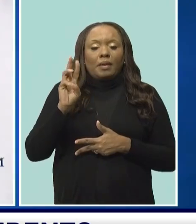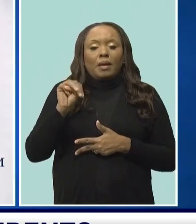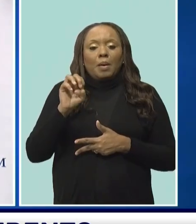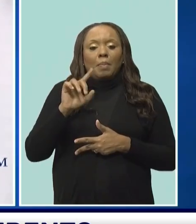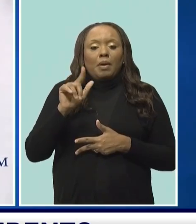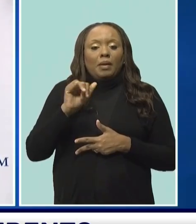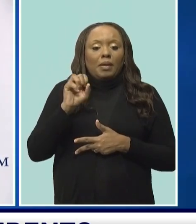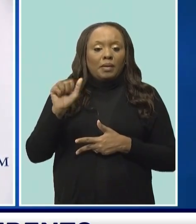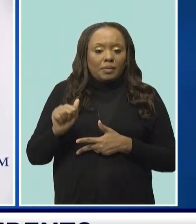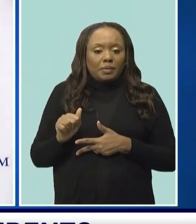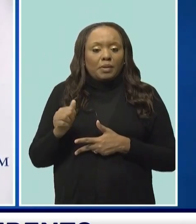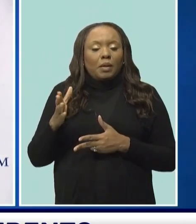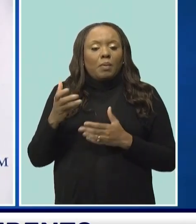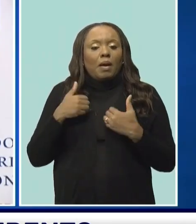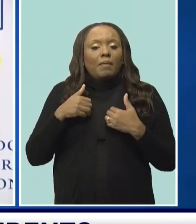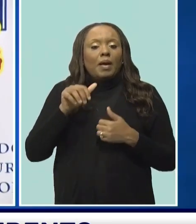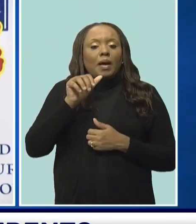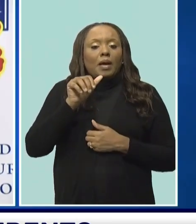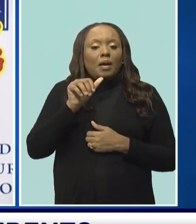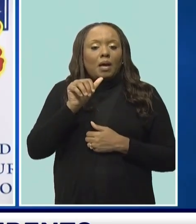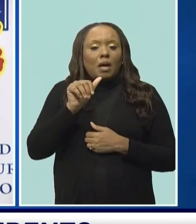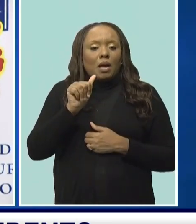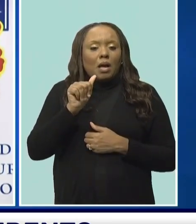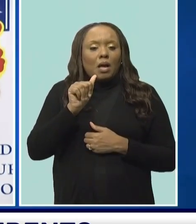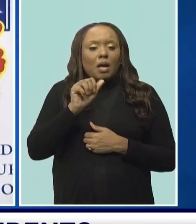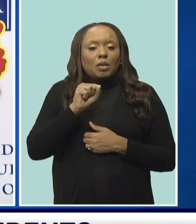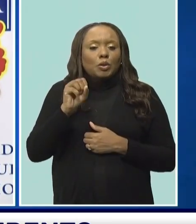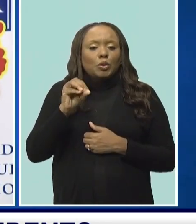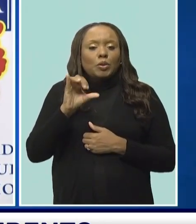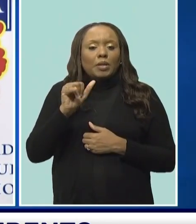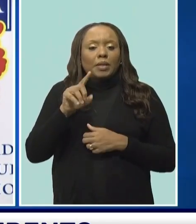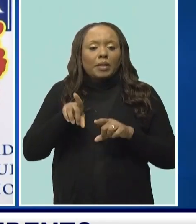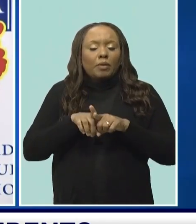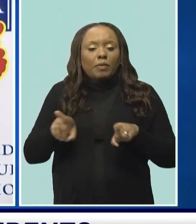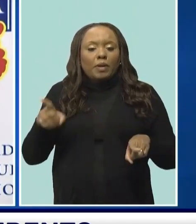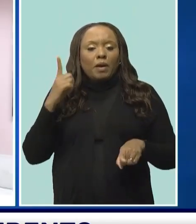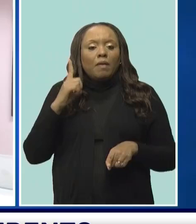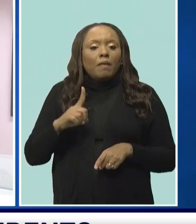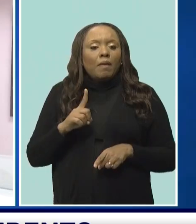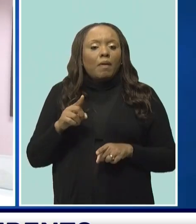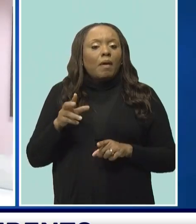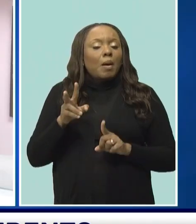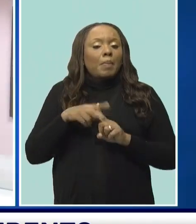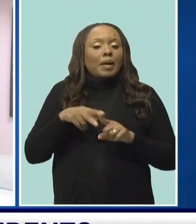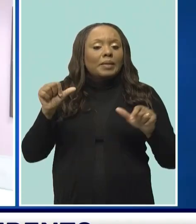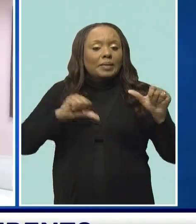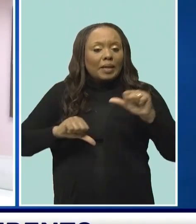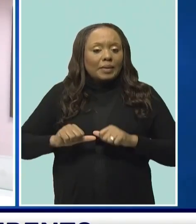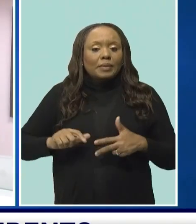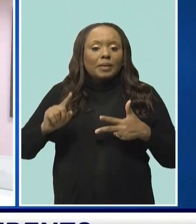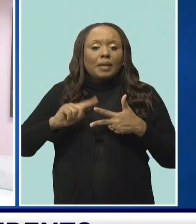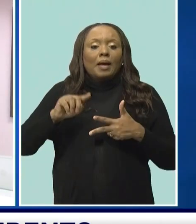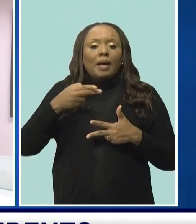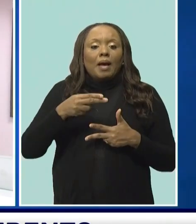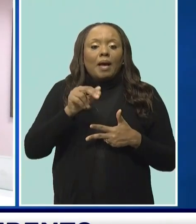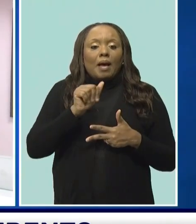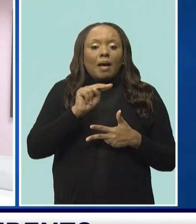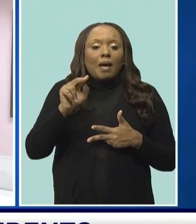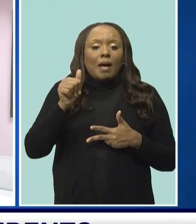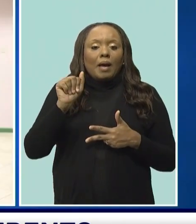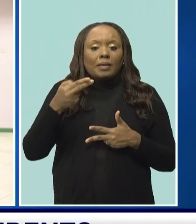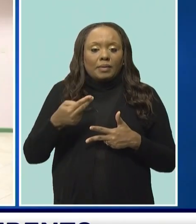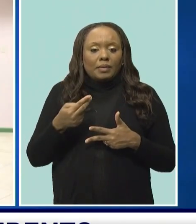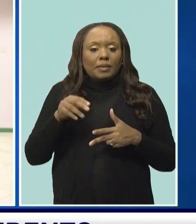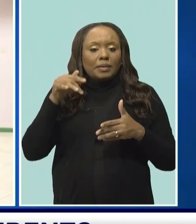pursuing an associate degree in applied science culinary arts, Hannah Benjamin, who is pursuing an associate degree in applied science